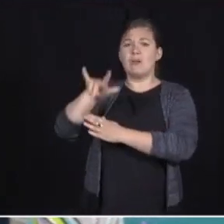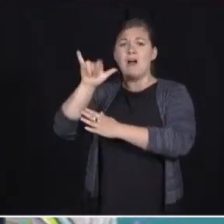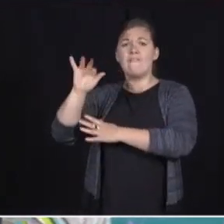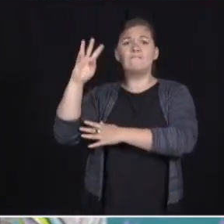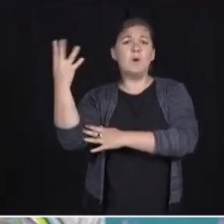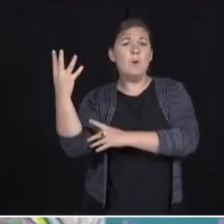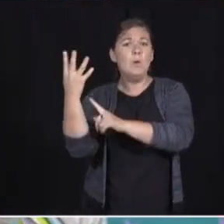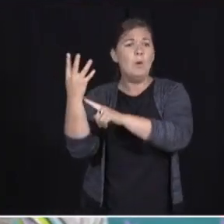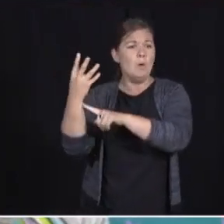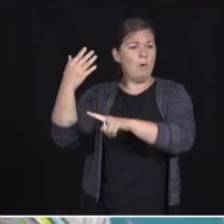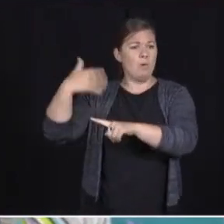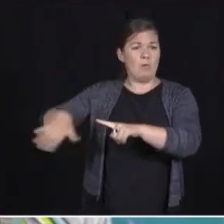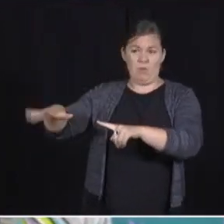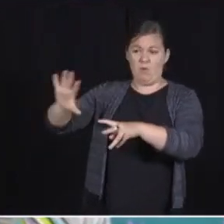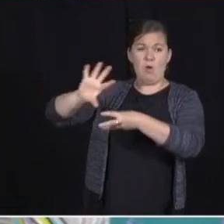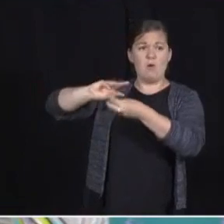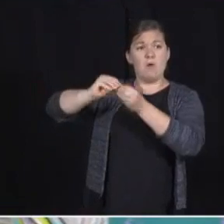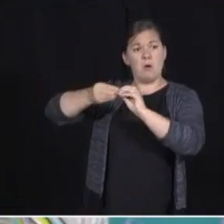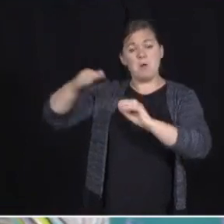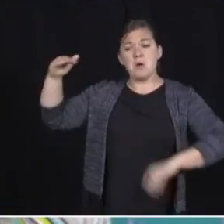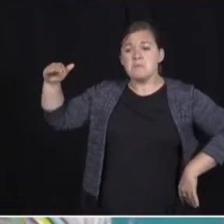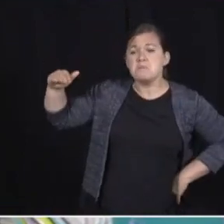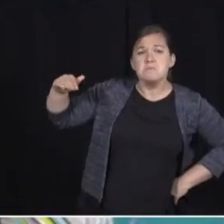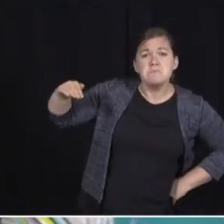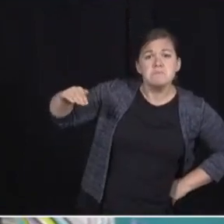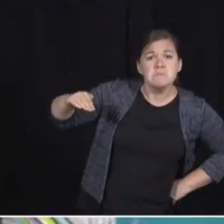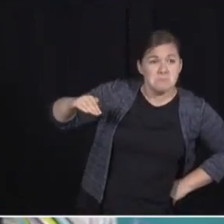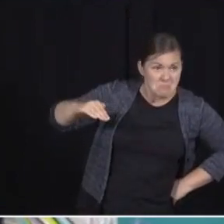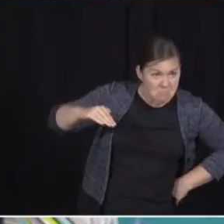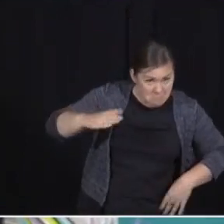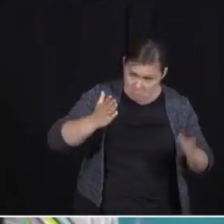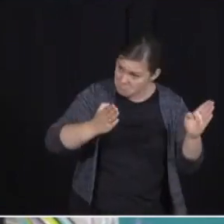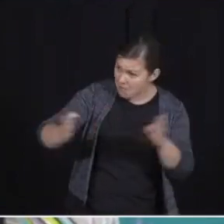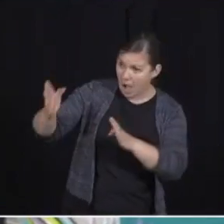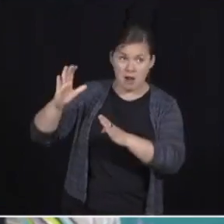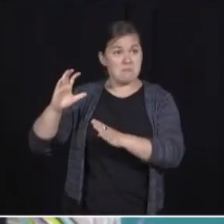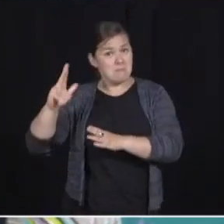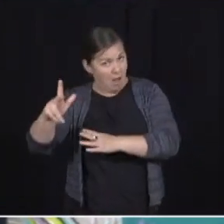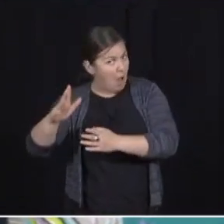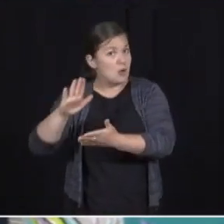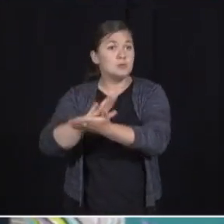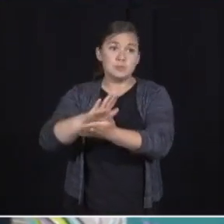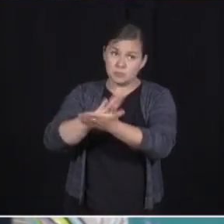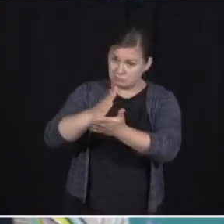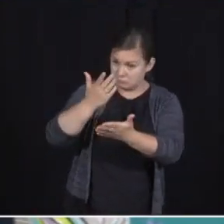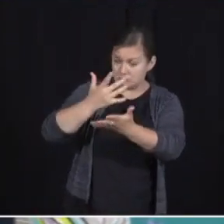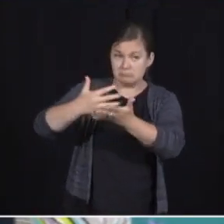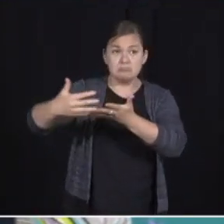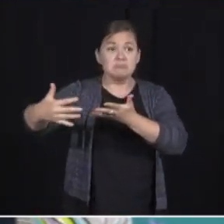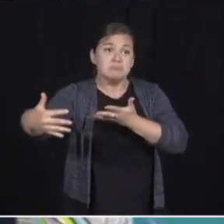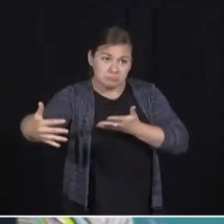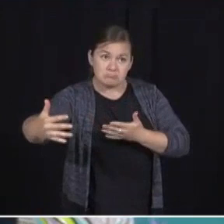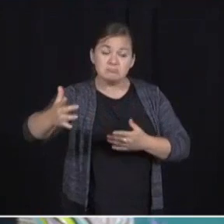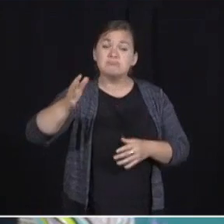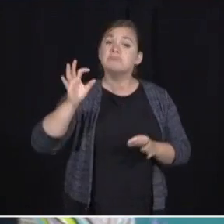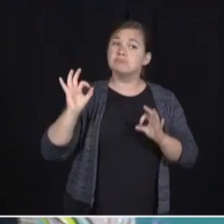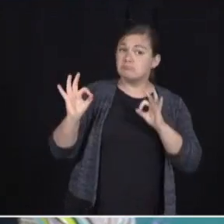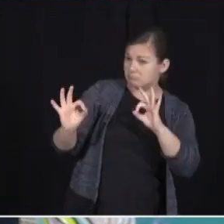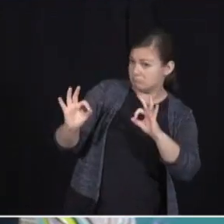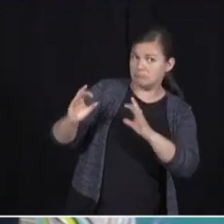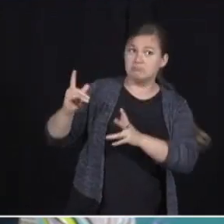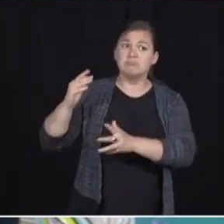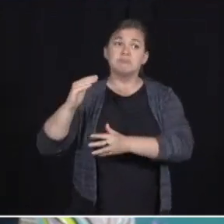down, schools were set to open in 4 to 6 weeks. Bars and restaurants were reopening. That long